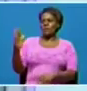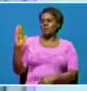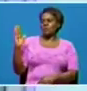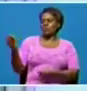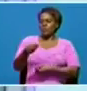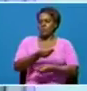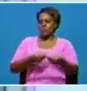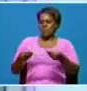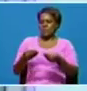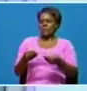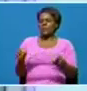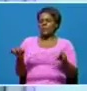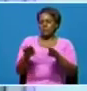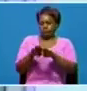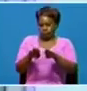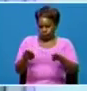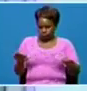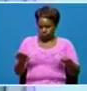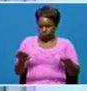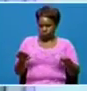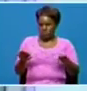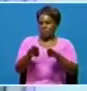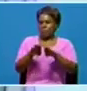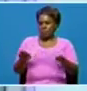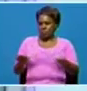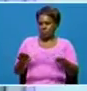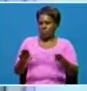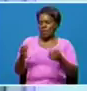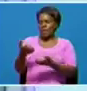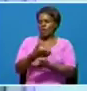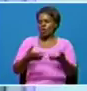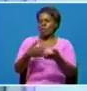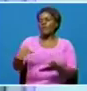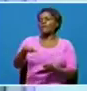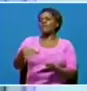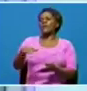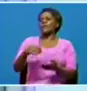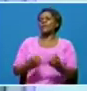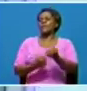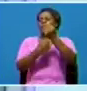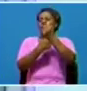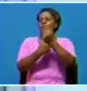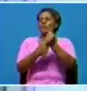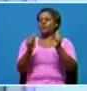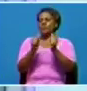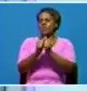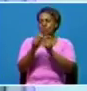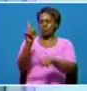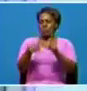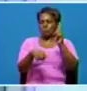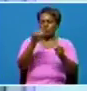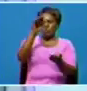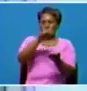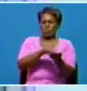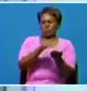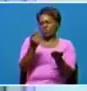Exchange has remained stable, signaling a stable macroeconomic environment supported by steady inflation rates, which dropped to